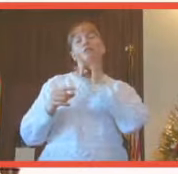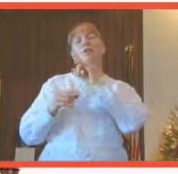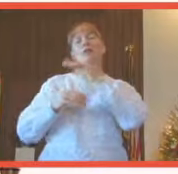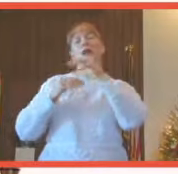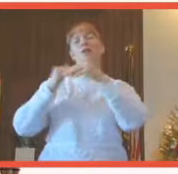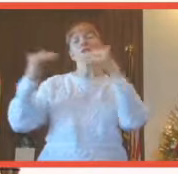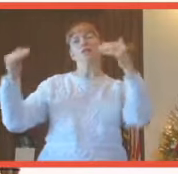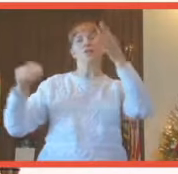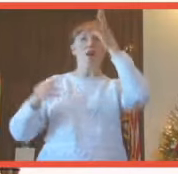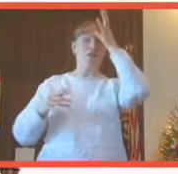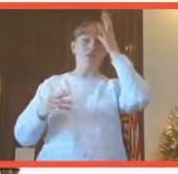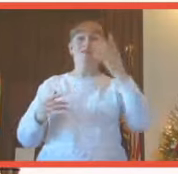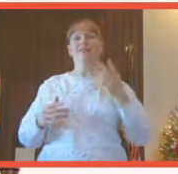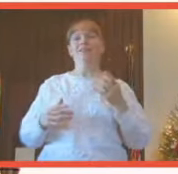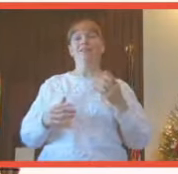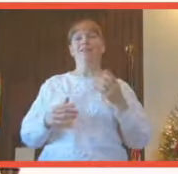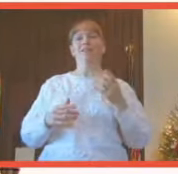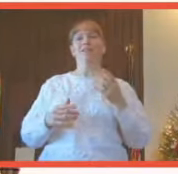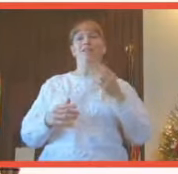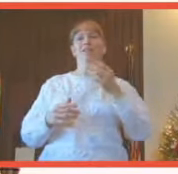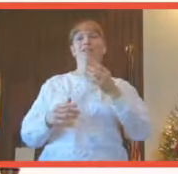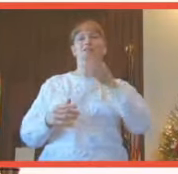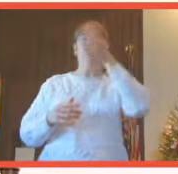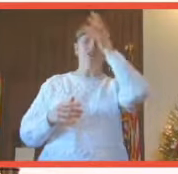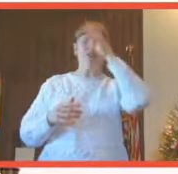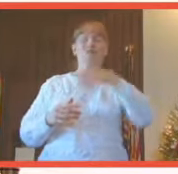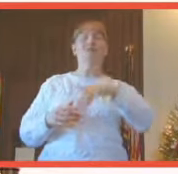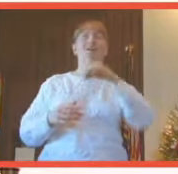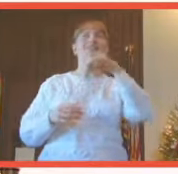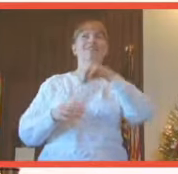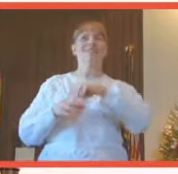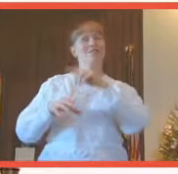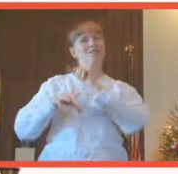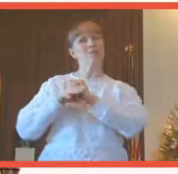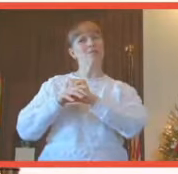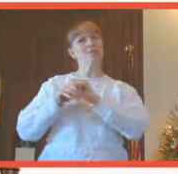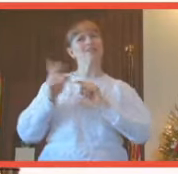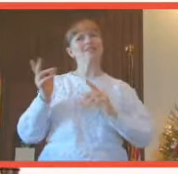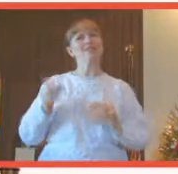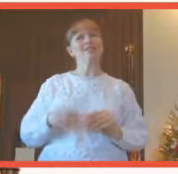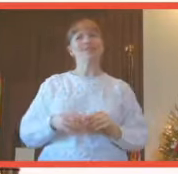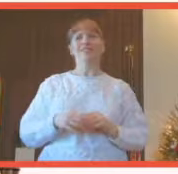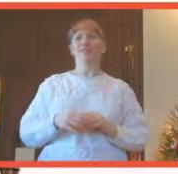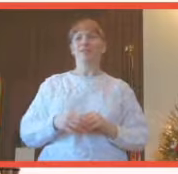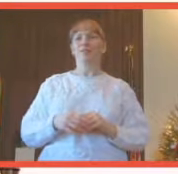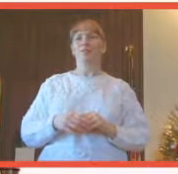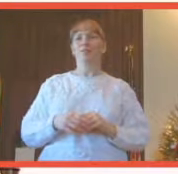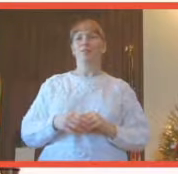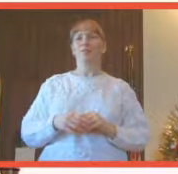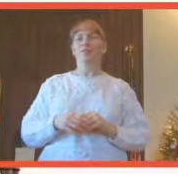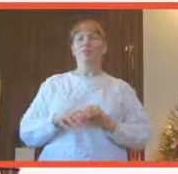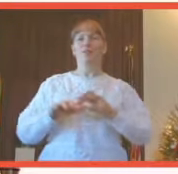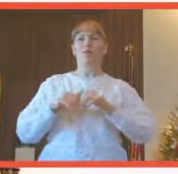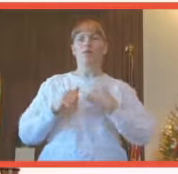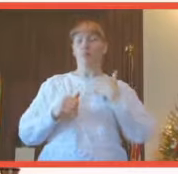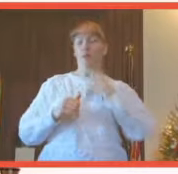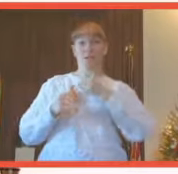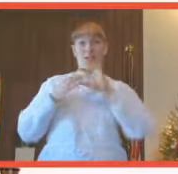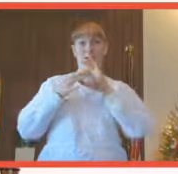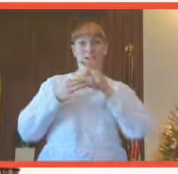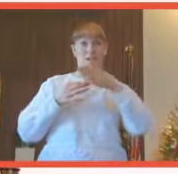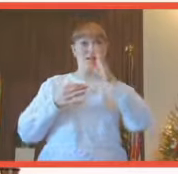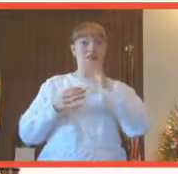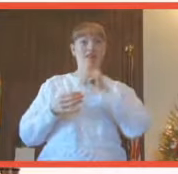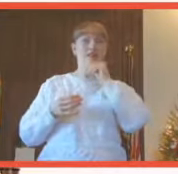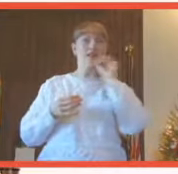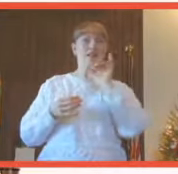Father, the Father that he finds in the temple. Now, how do we connect to God? It's not like